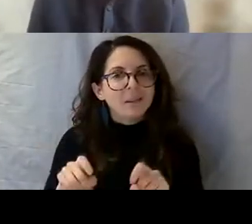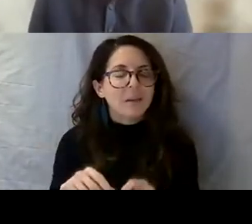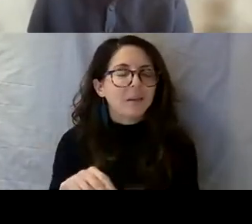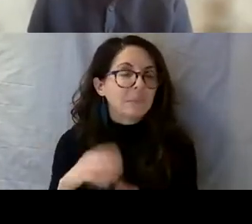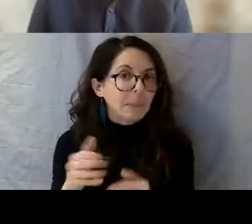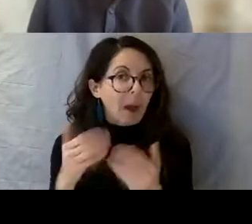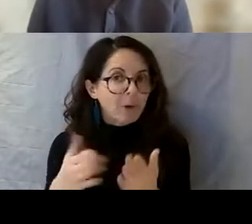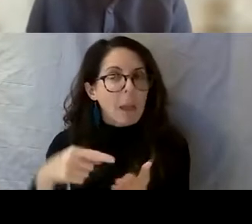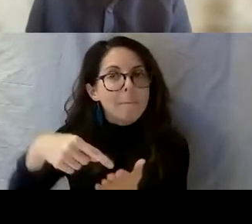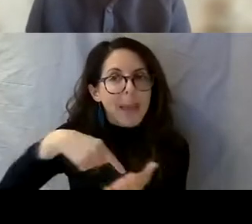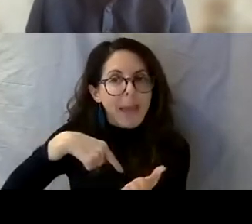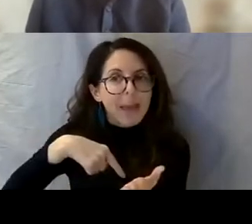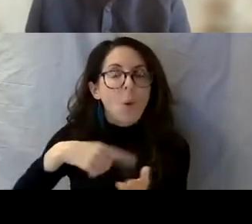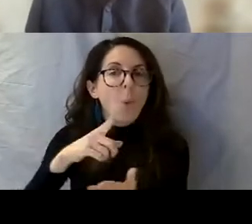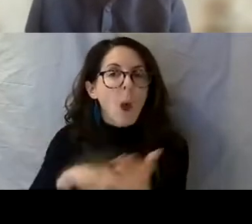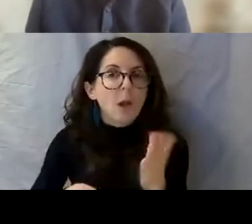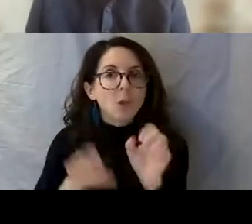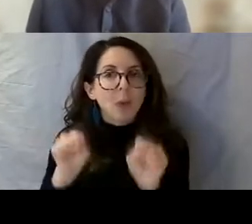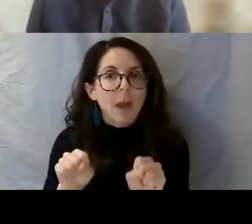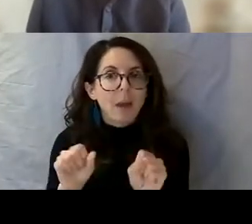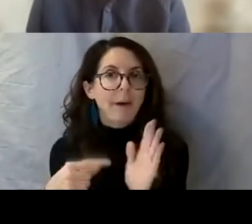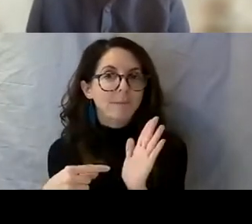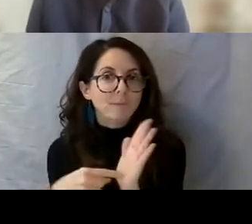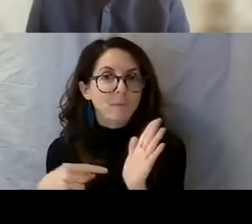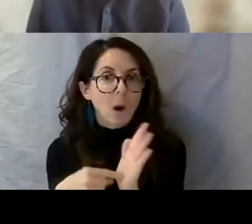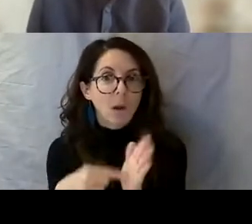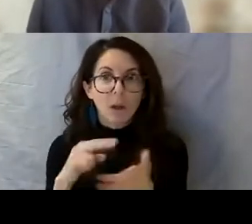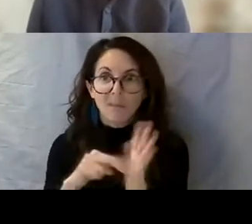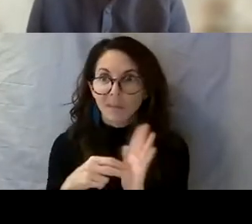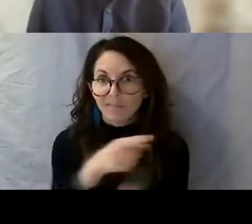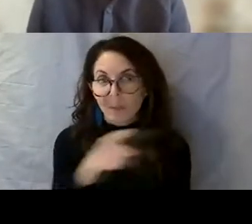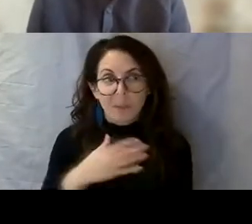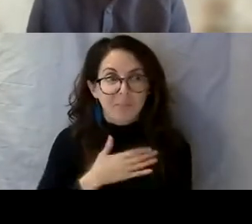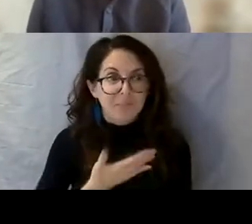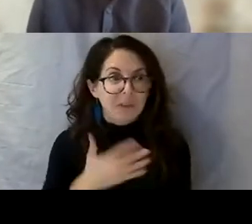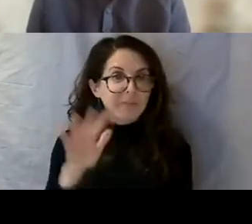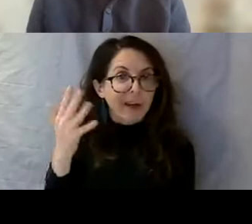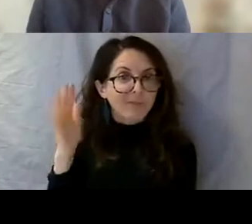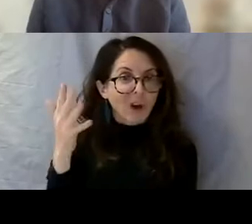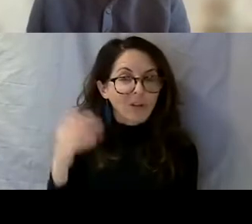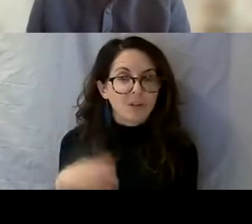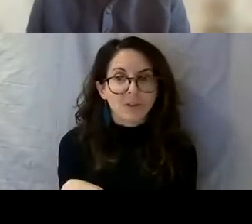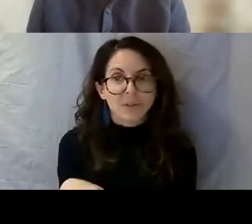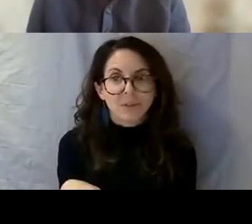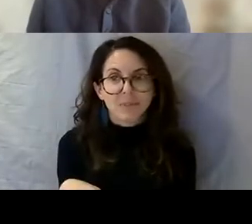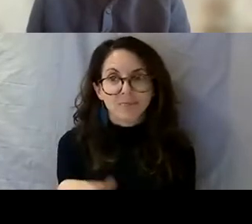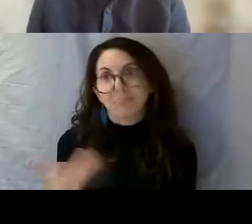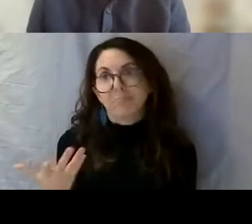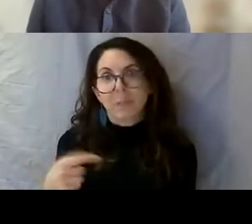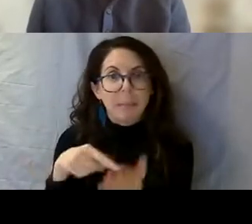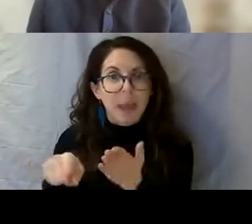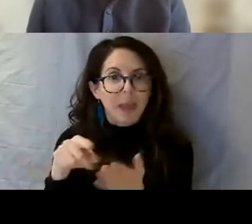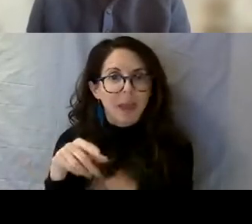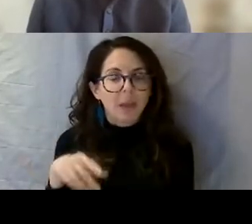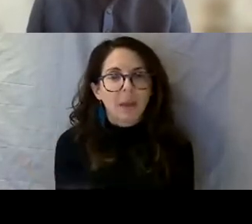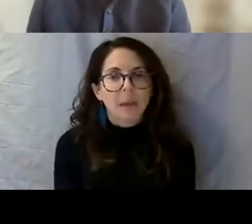afford model, where people are willing to pay $5 to do something as opposed to paying a